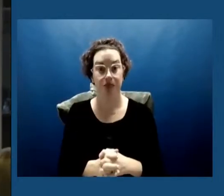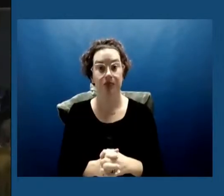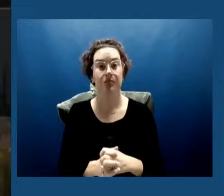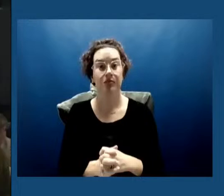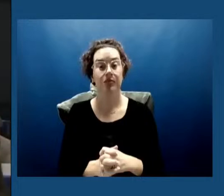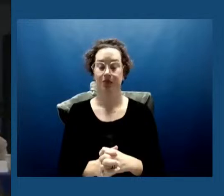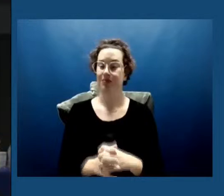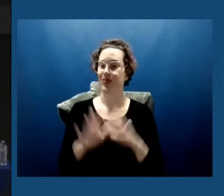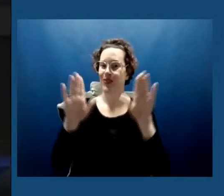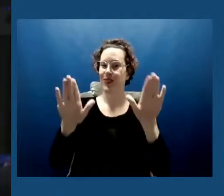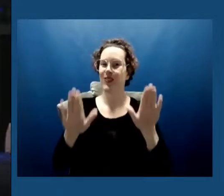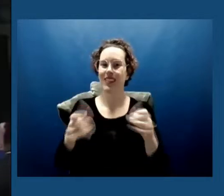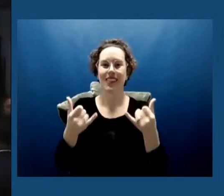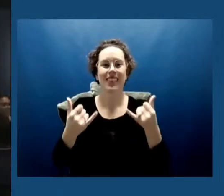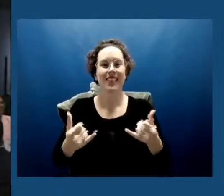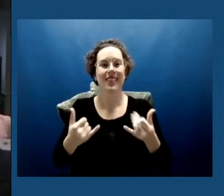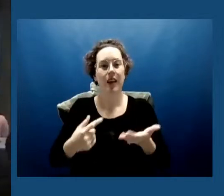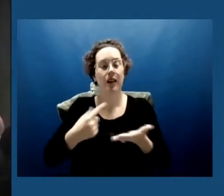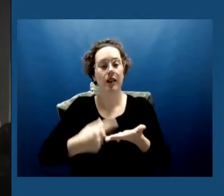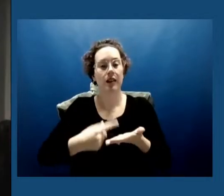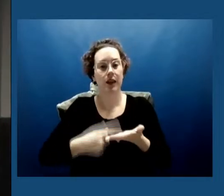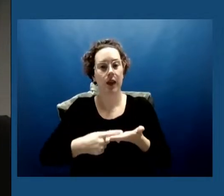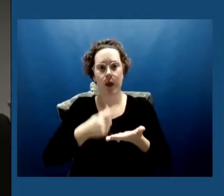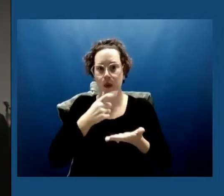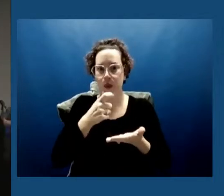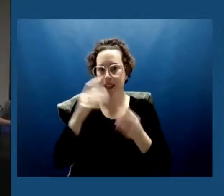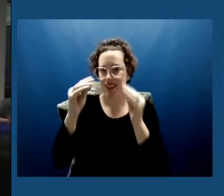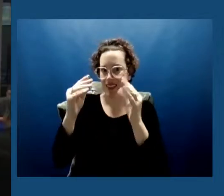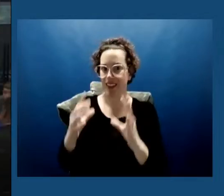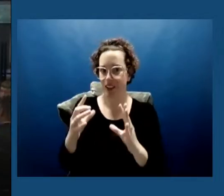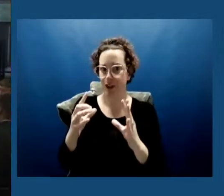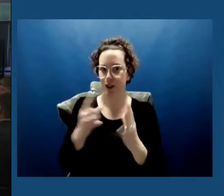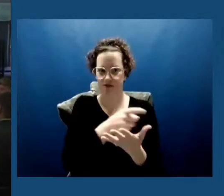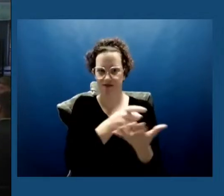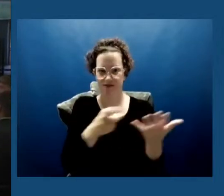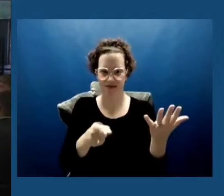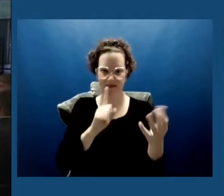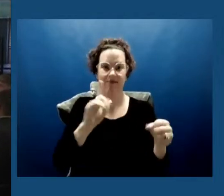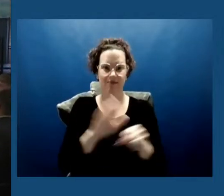Great, now we get to hear from the teachers who are on the ground.